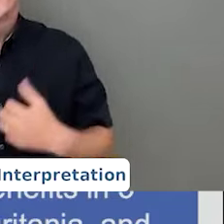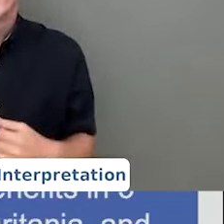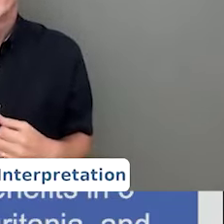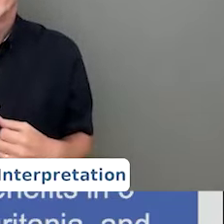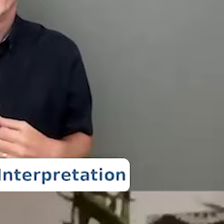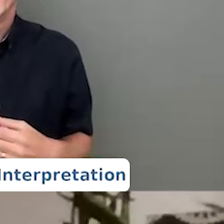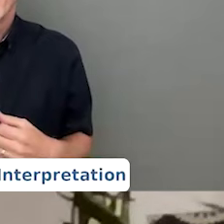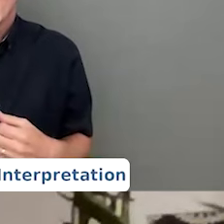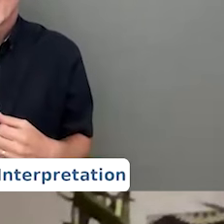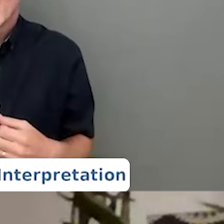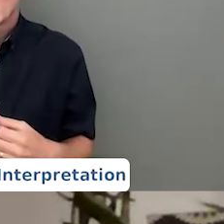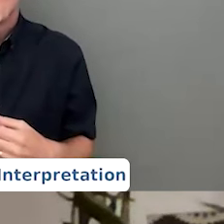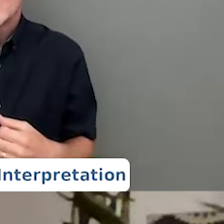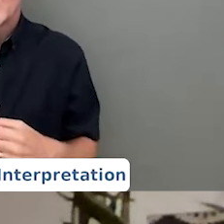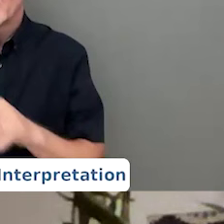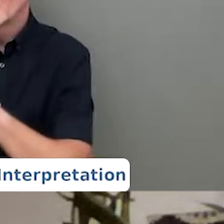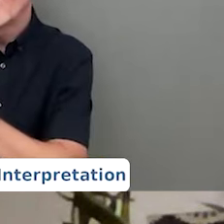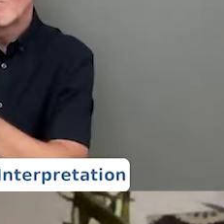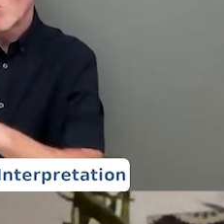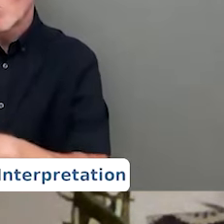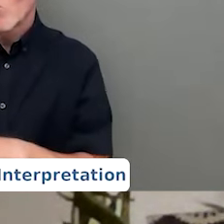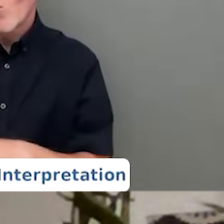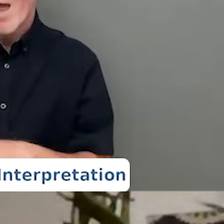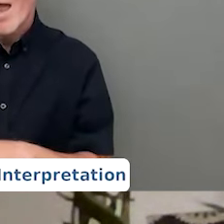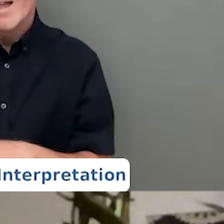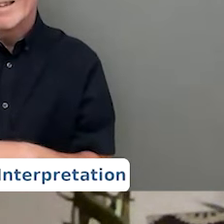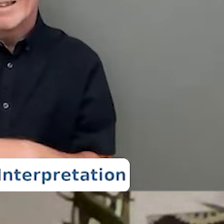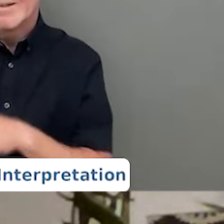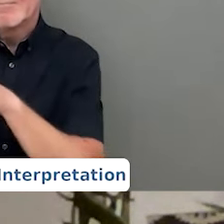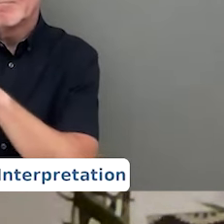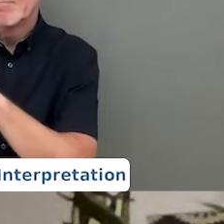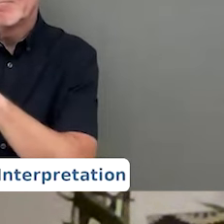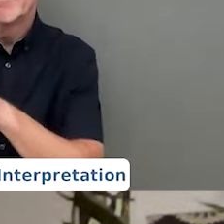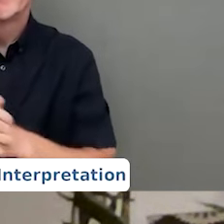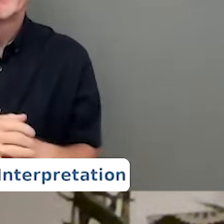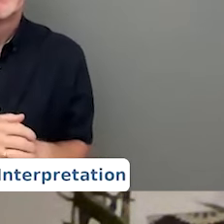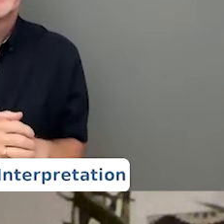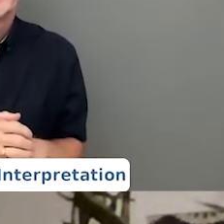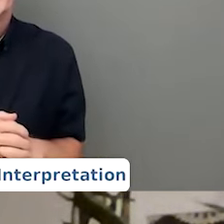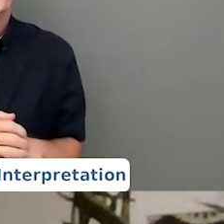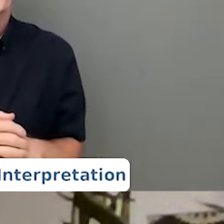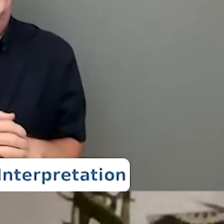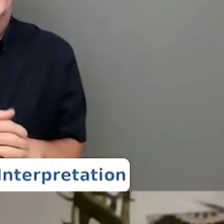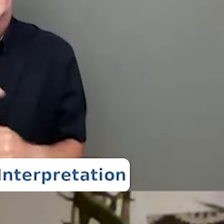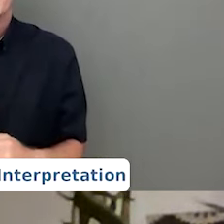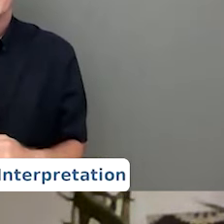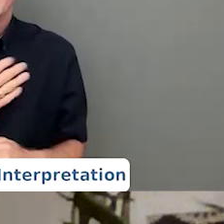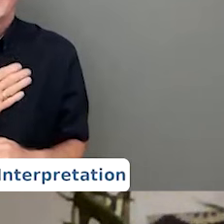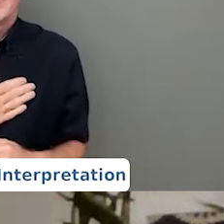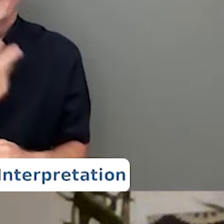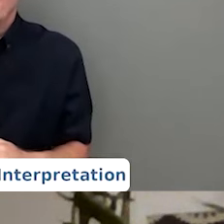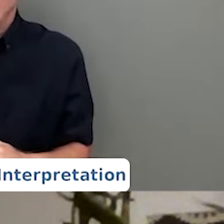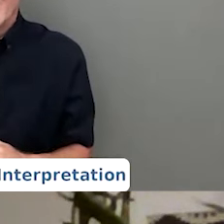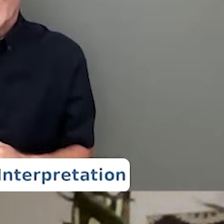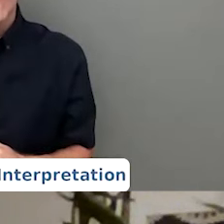Great. Thank you so much, Charles. That was a really interesting presentation on the financing part of the story. Please, if you do